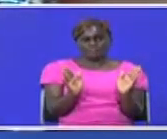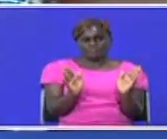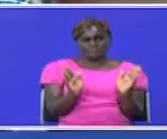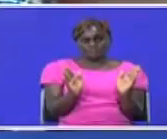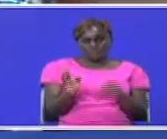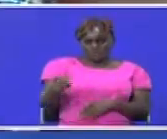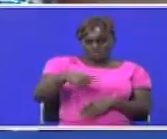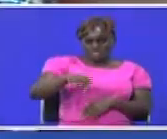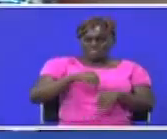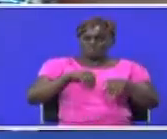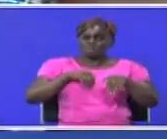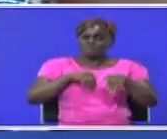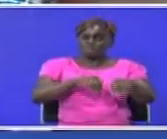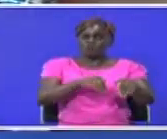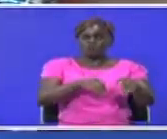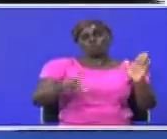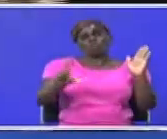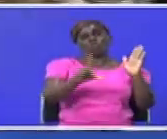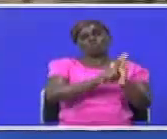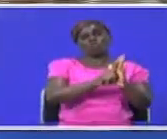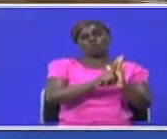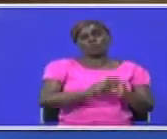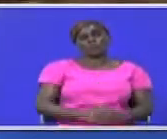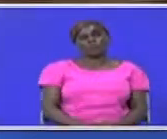we will comply accordingly.